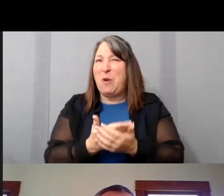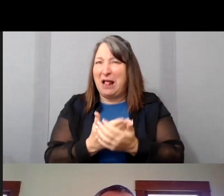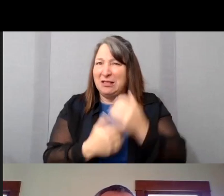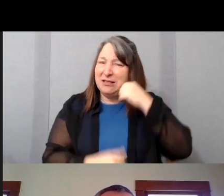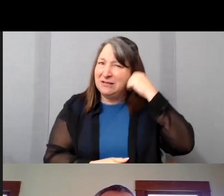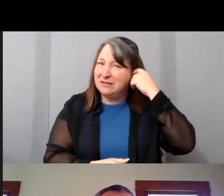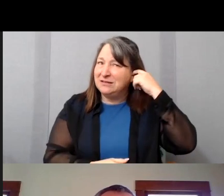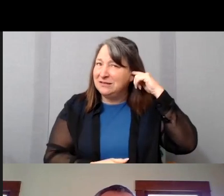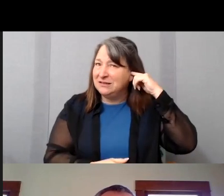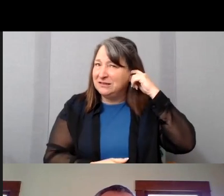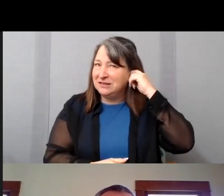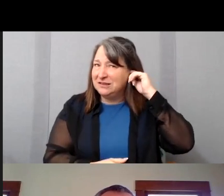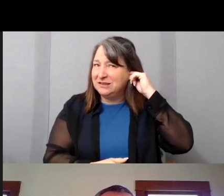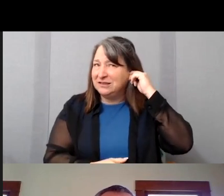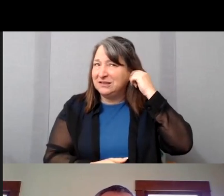please.